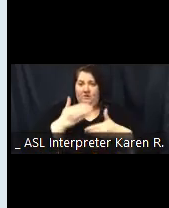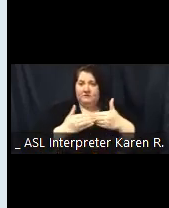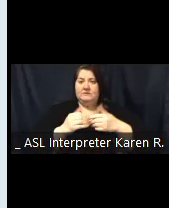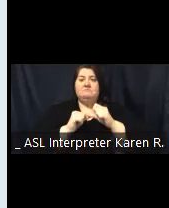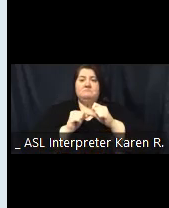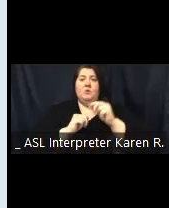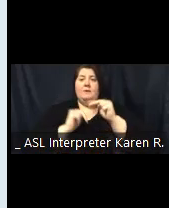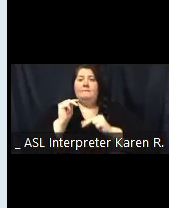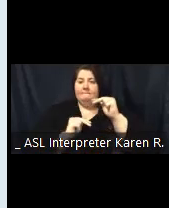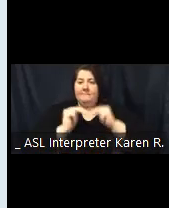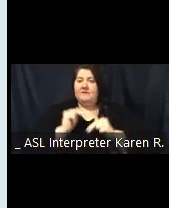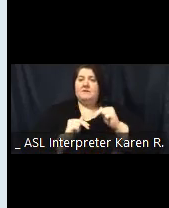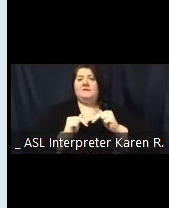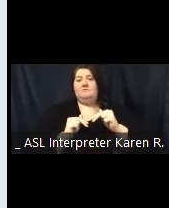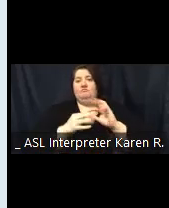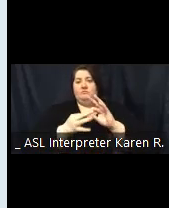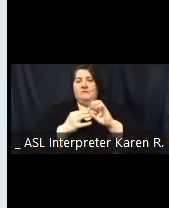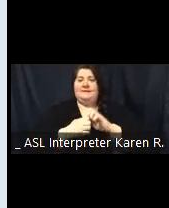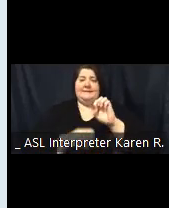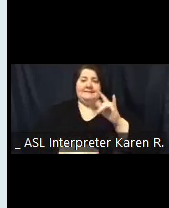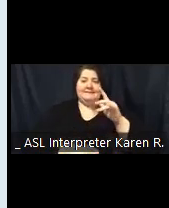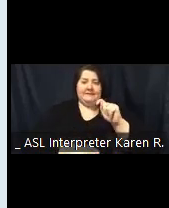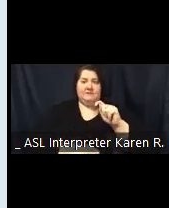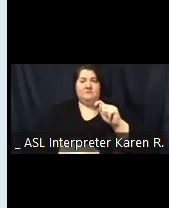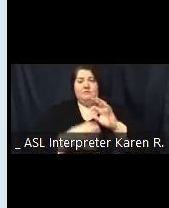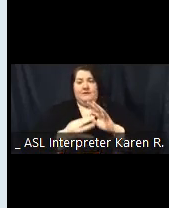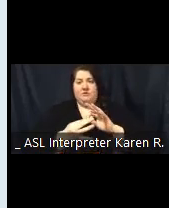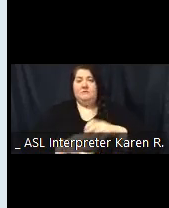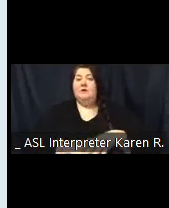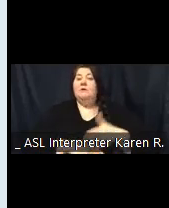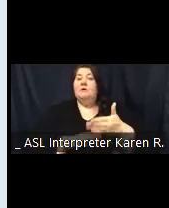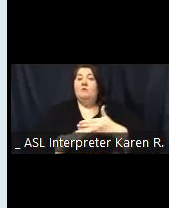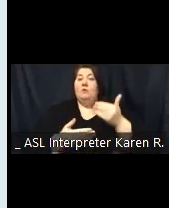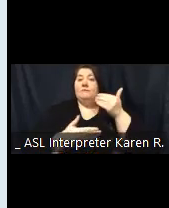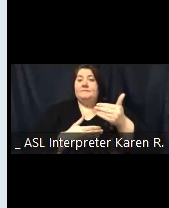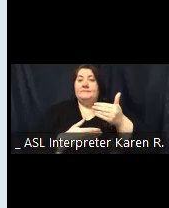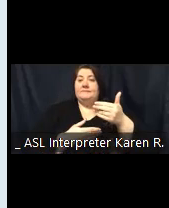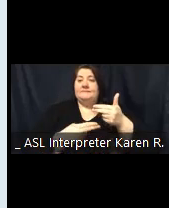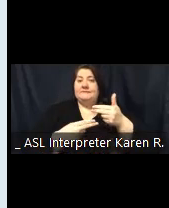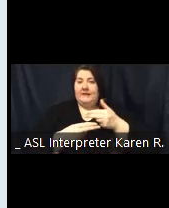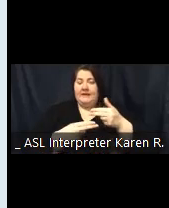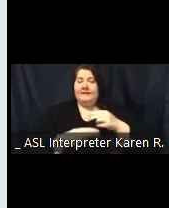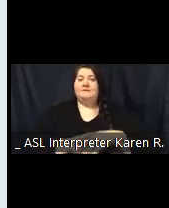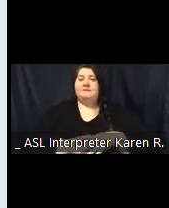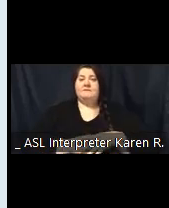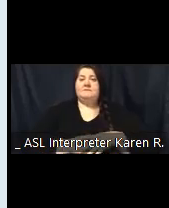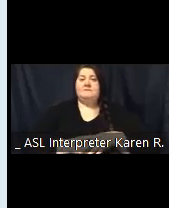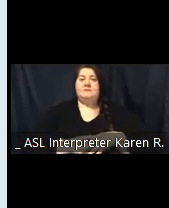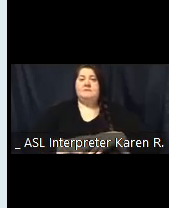our ESIT DHH community. So before we move on to the next slide, why don't we do